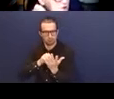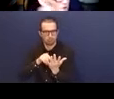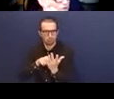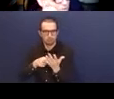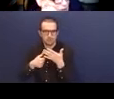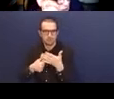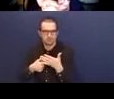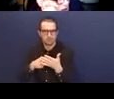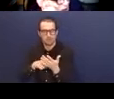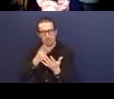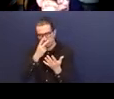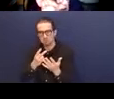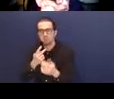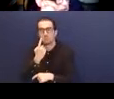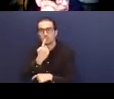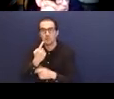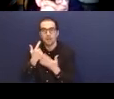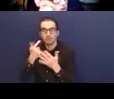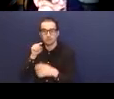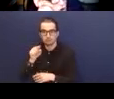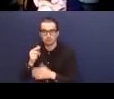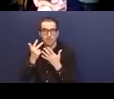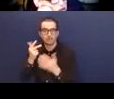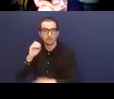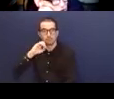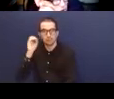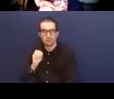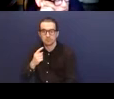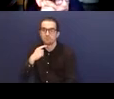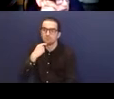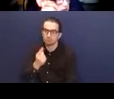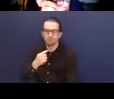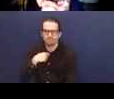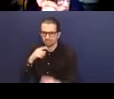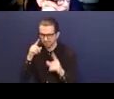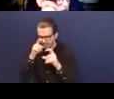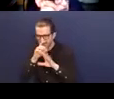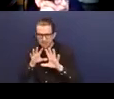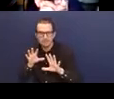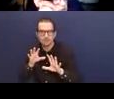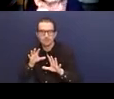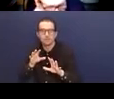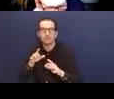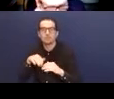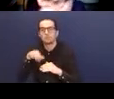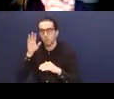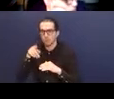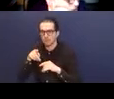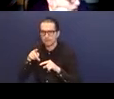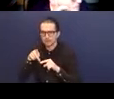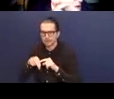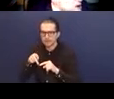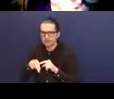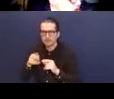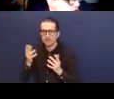was used, at least some difficulty on at least 2 of the domains or 2 of the indicators, it was